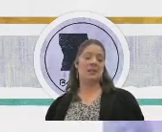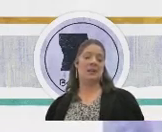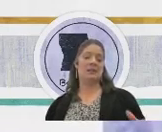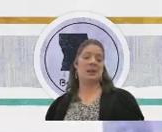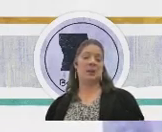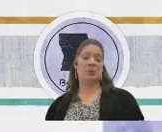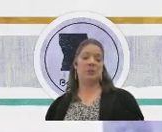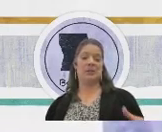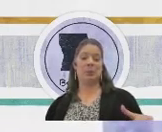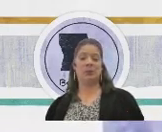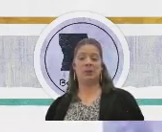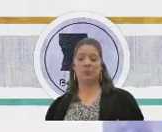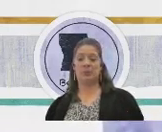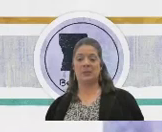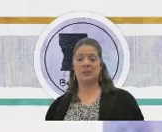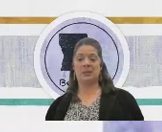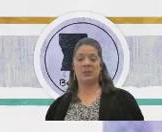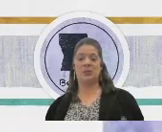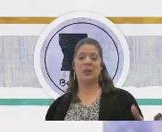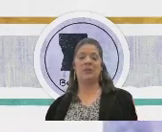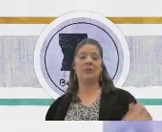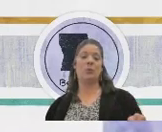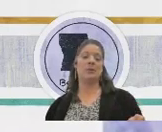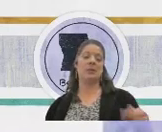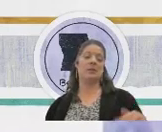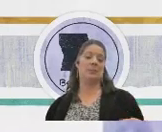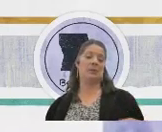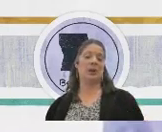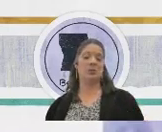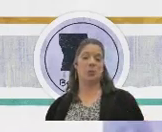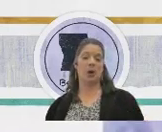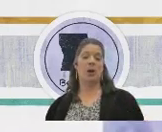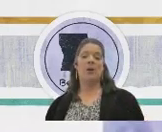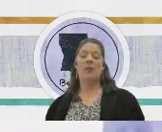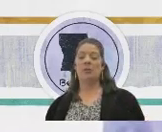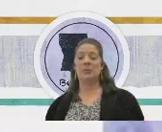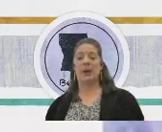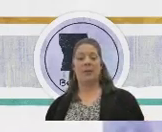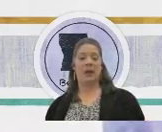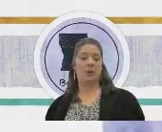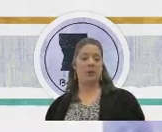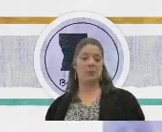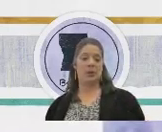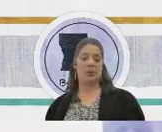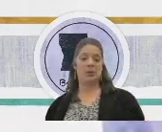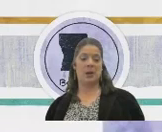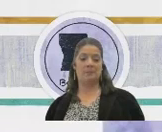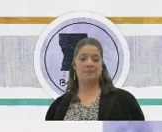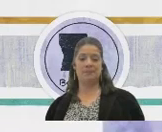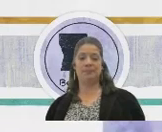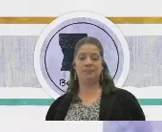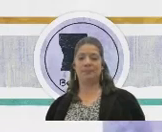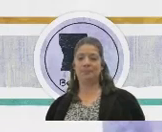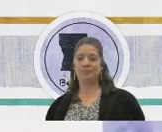listed the exam number that's bolded in parentheses next to it. And then of course the adopted cut score falls behind that on this particular